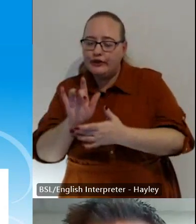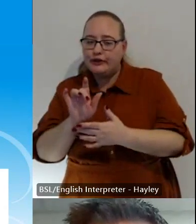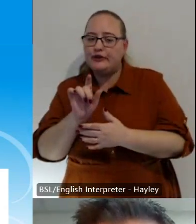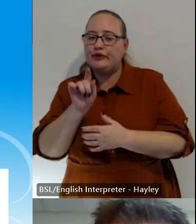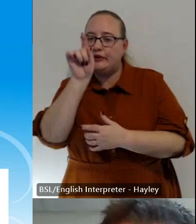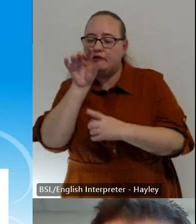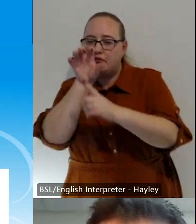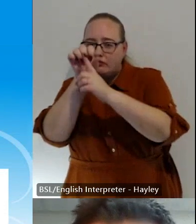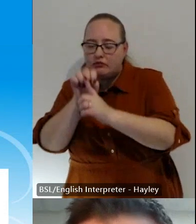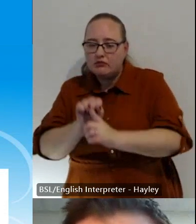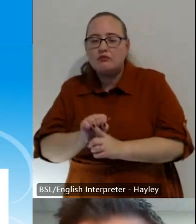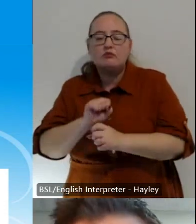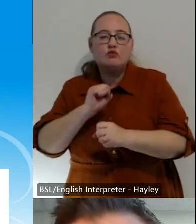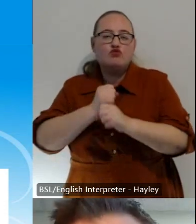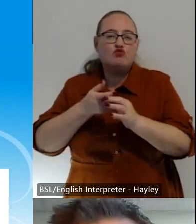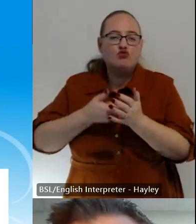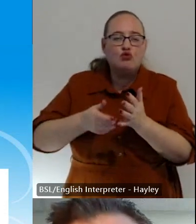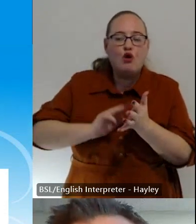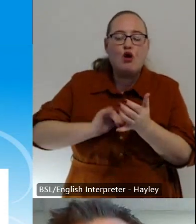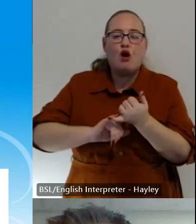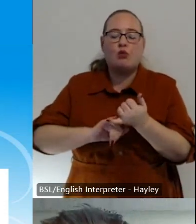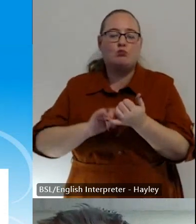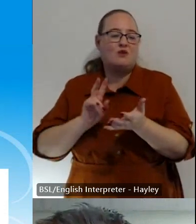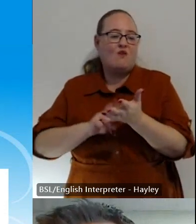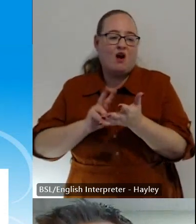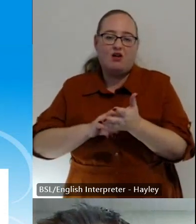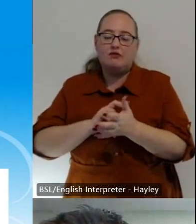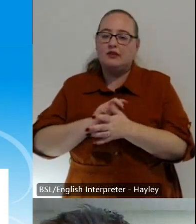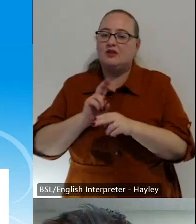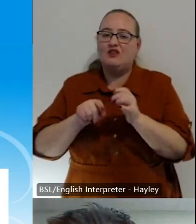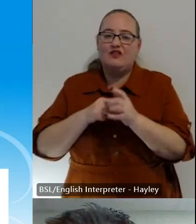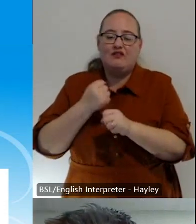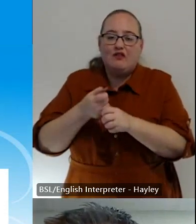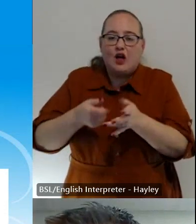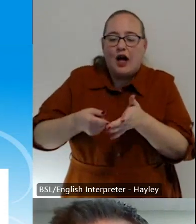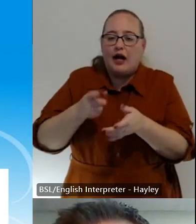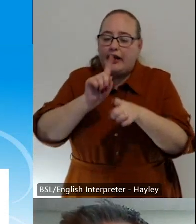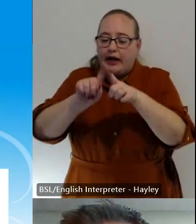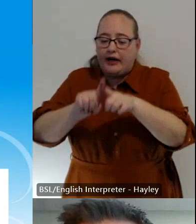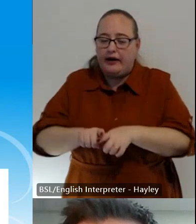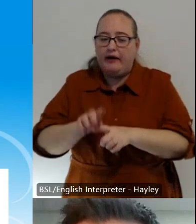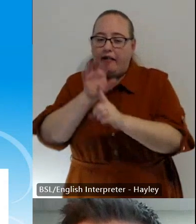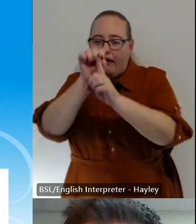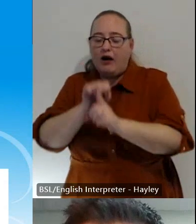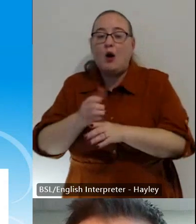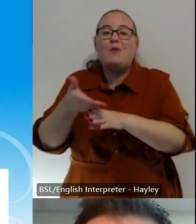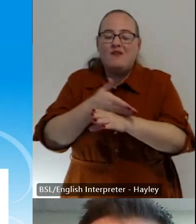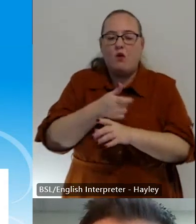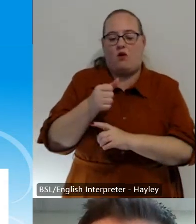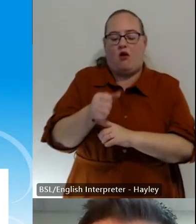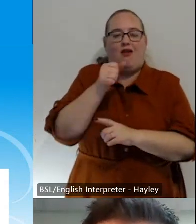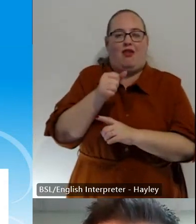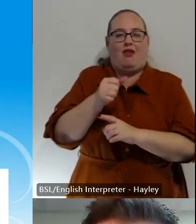different germs, viruses, bacteria, fungi, you name it, before they switched on air filters. On the right-hand side, what's